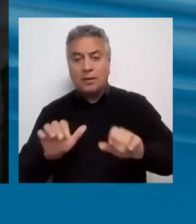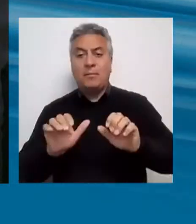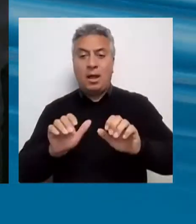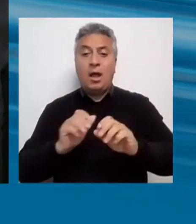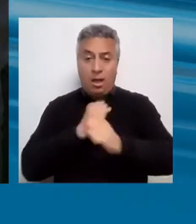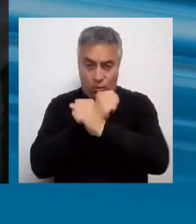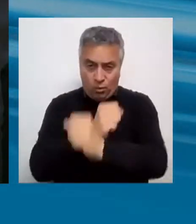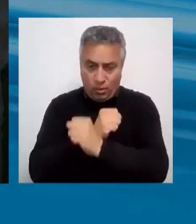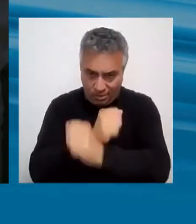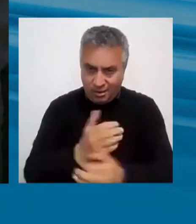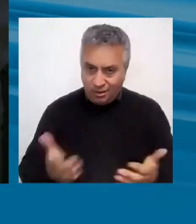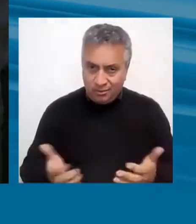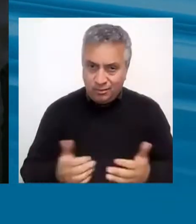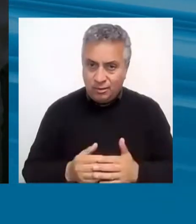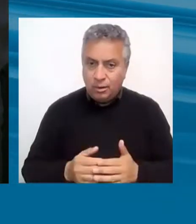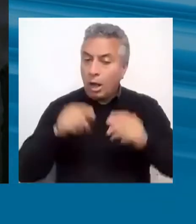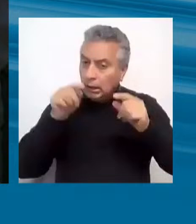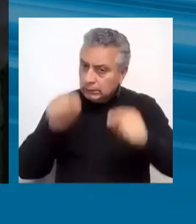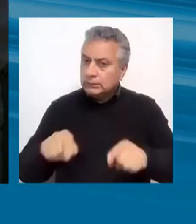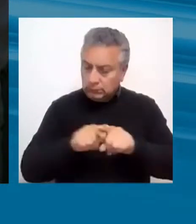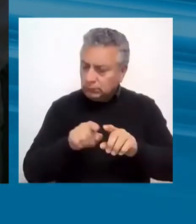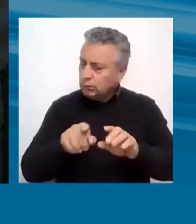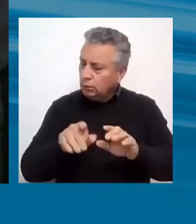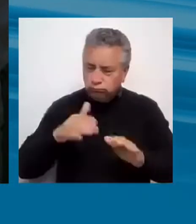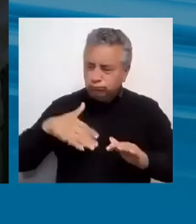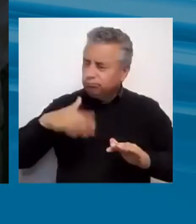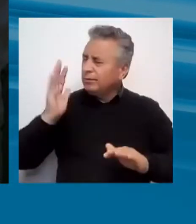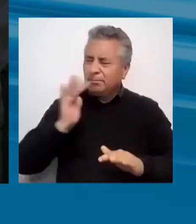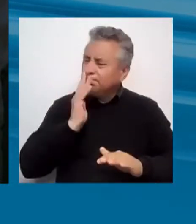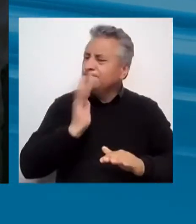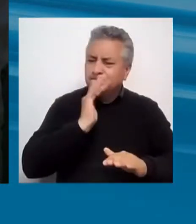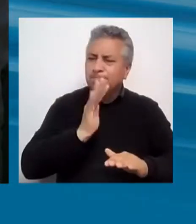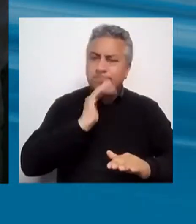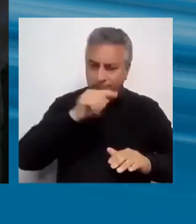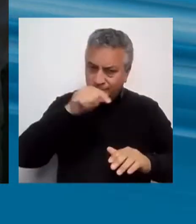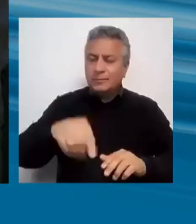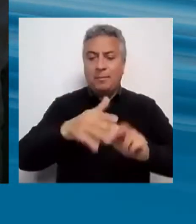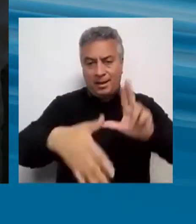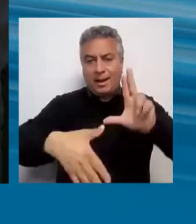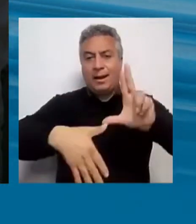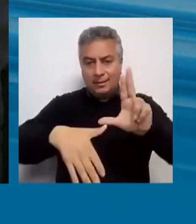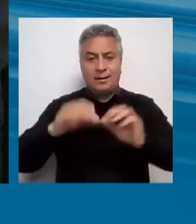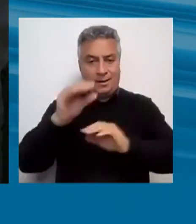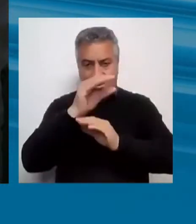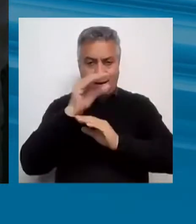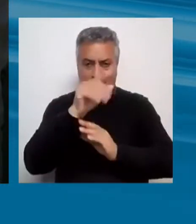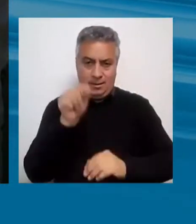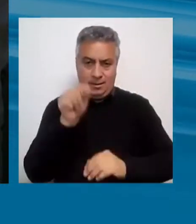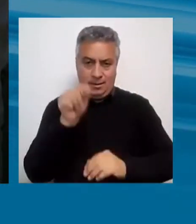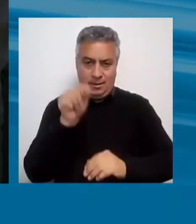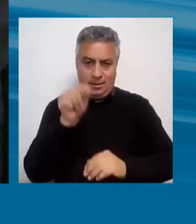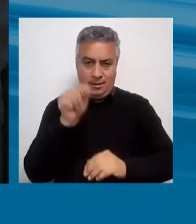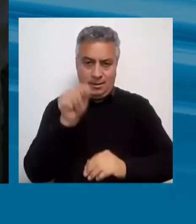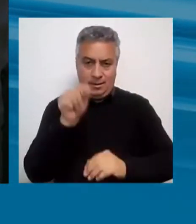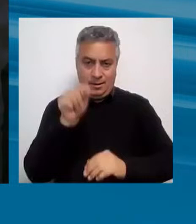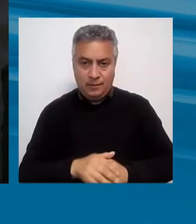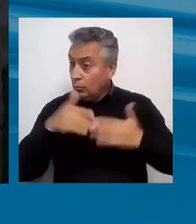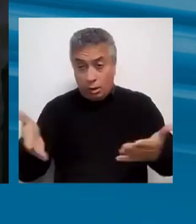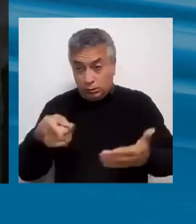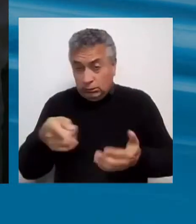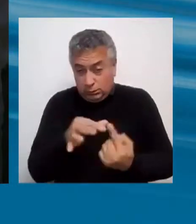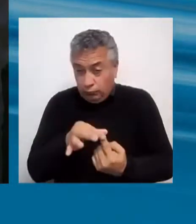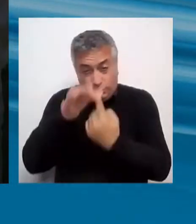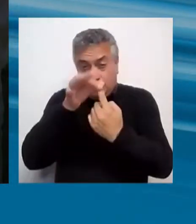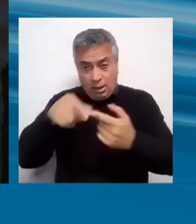That is a great proposal we see in Latin America and the Caribbean. So the care policies are of